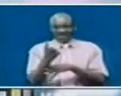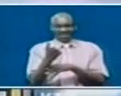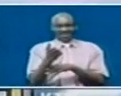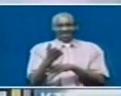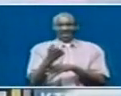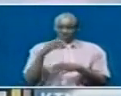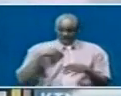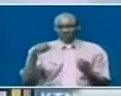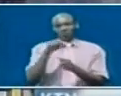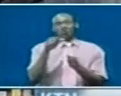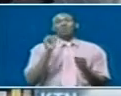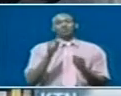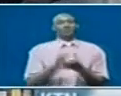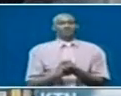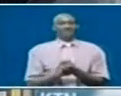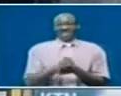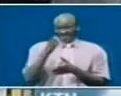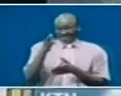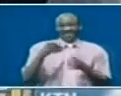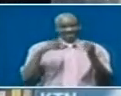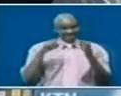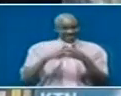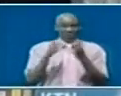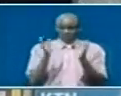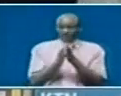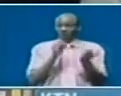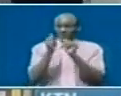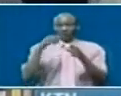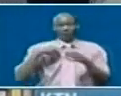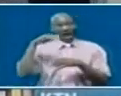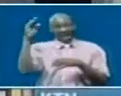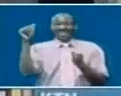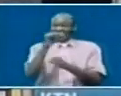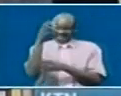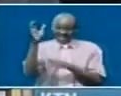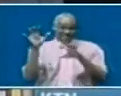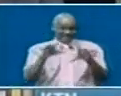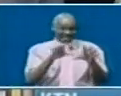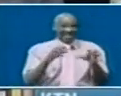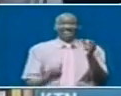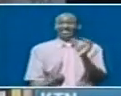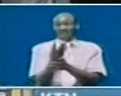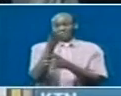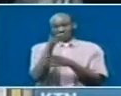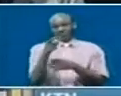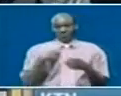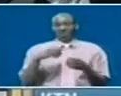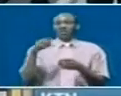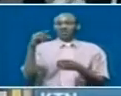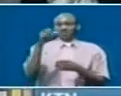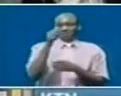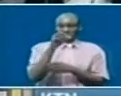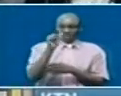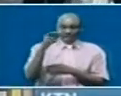least, driving pleasure. Porsche's entry will heat up competition for high cars in the market. Established brands such as Jaguar,